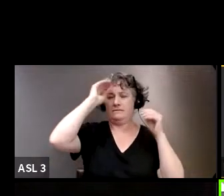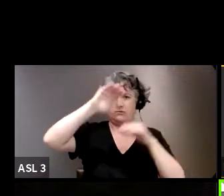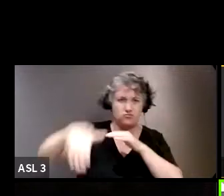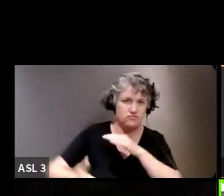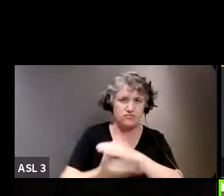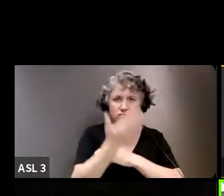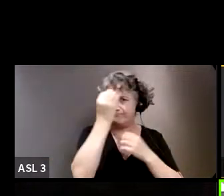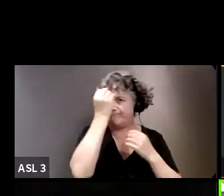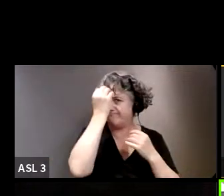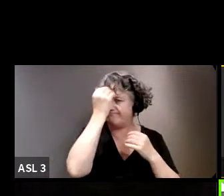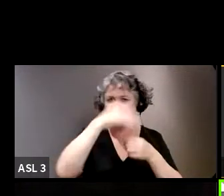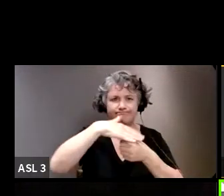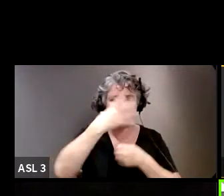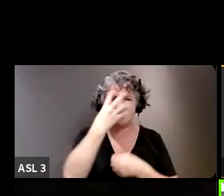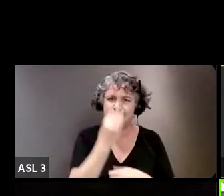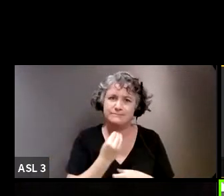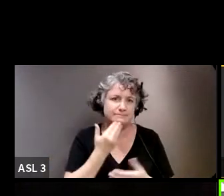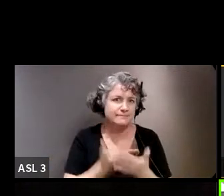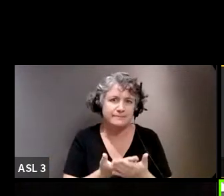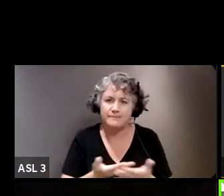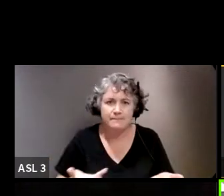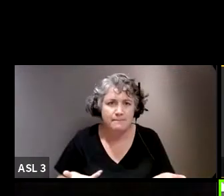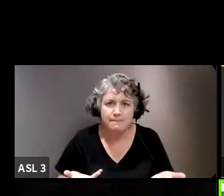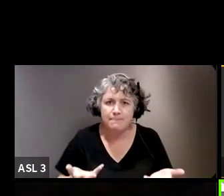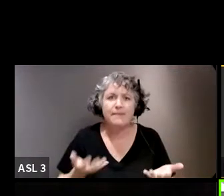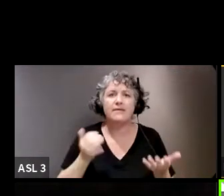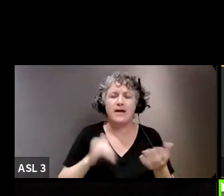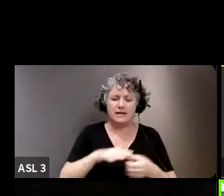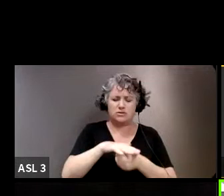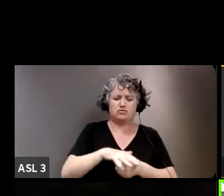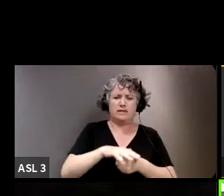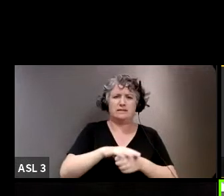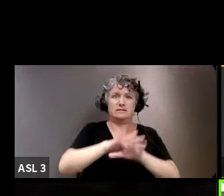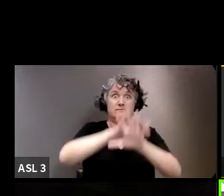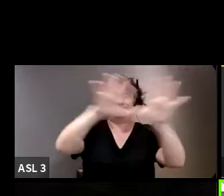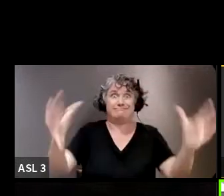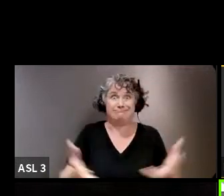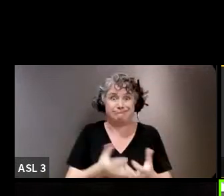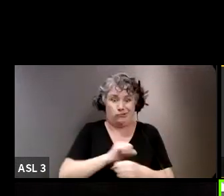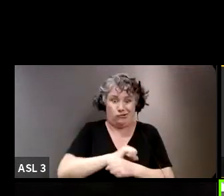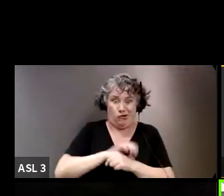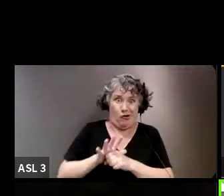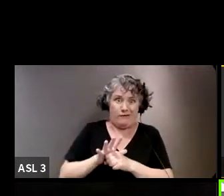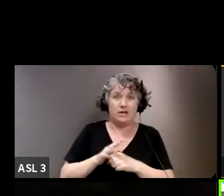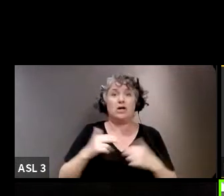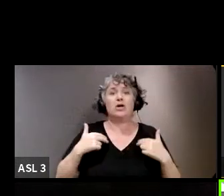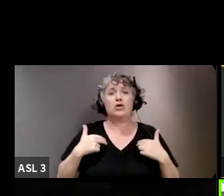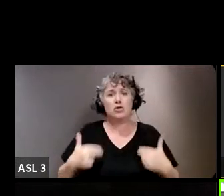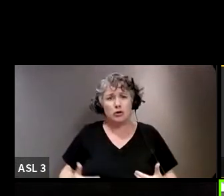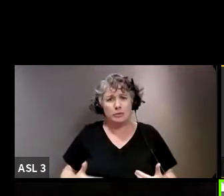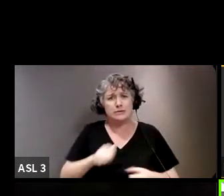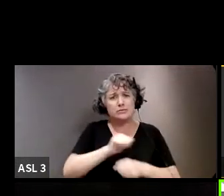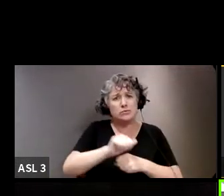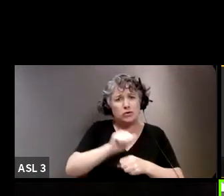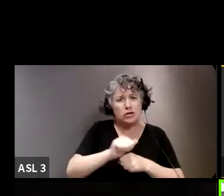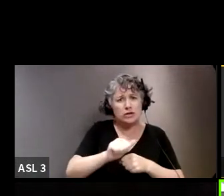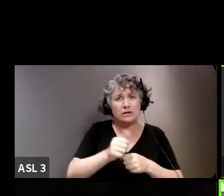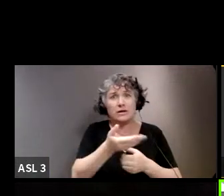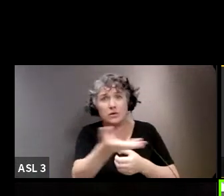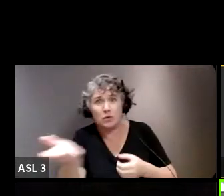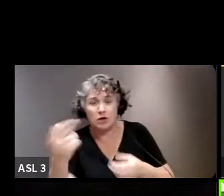stress and strain that we're experiencing in society broadly we have human beings that work for you bored